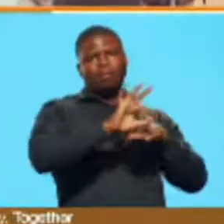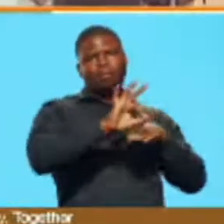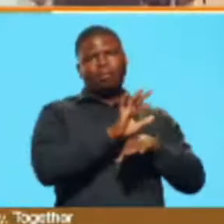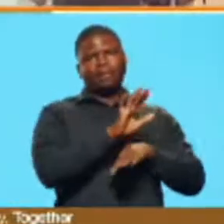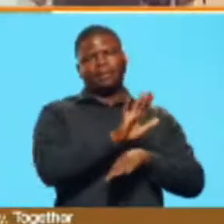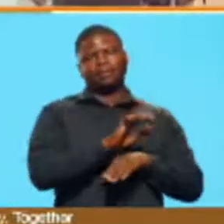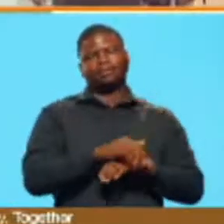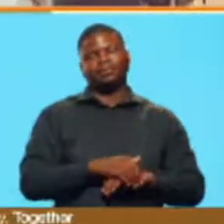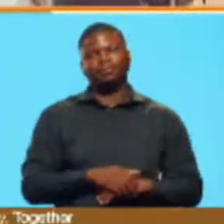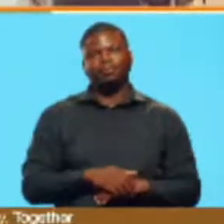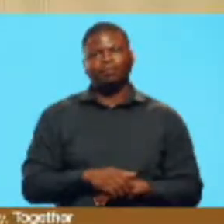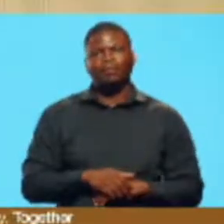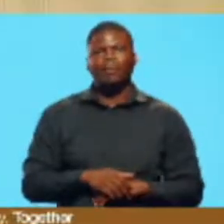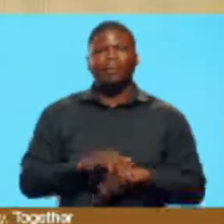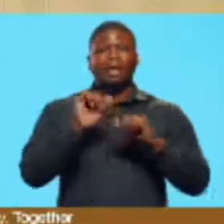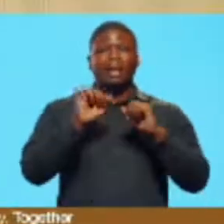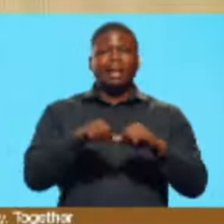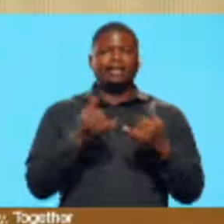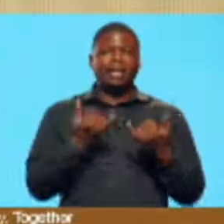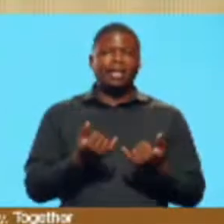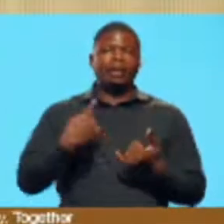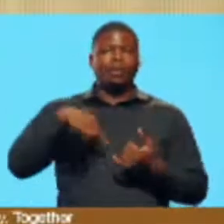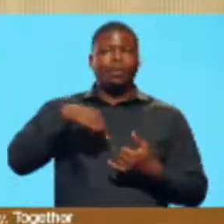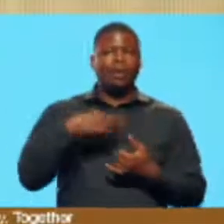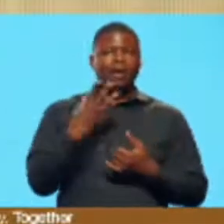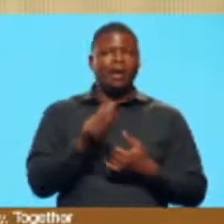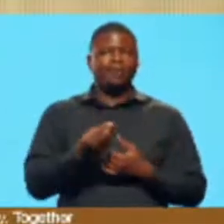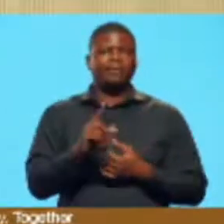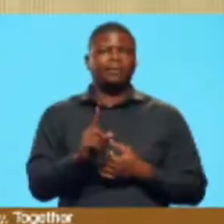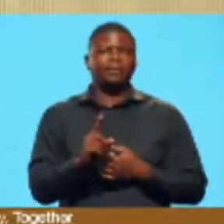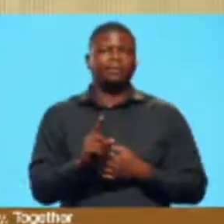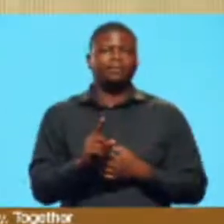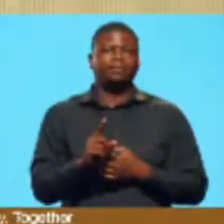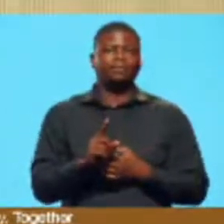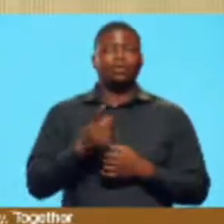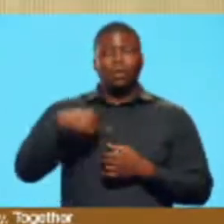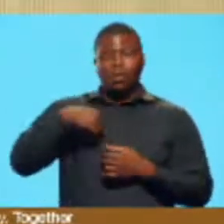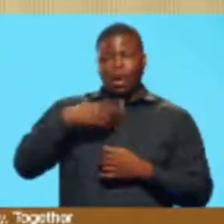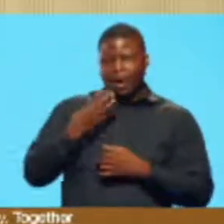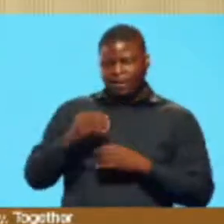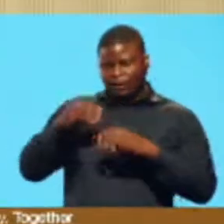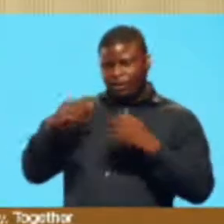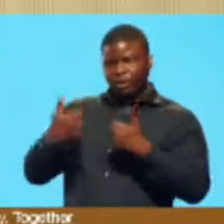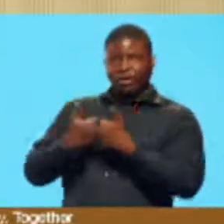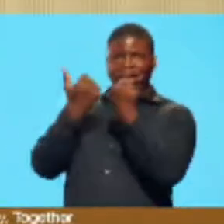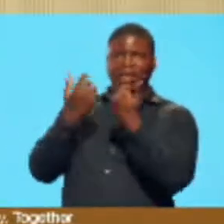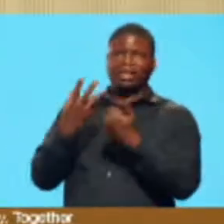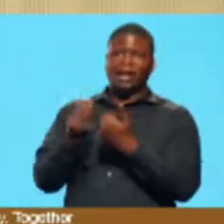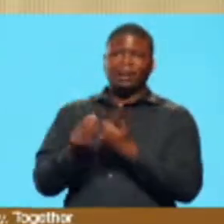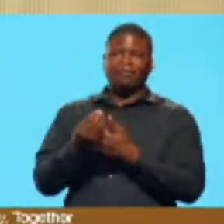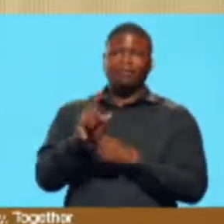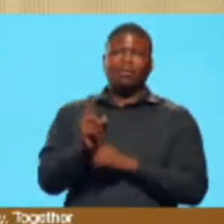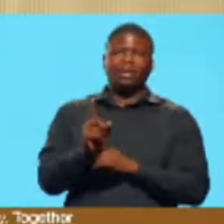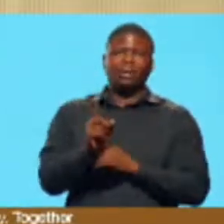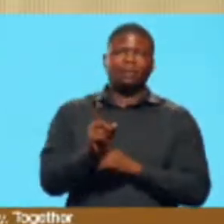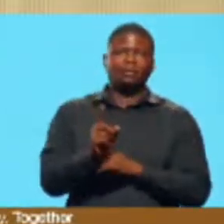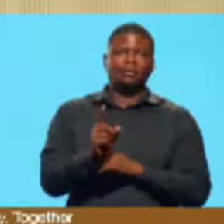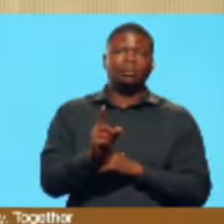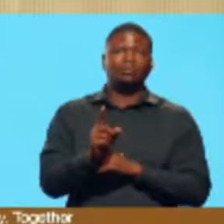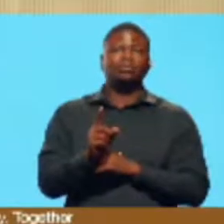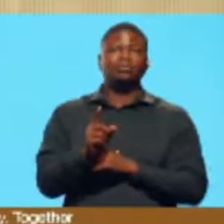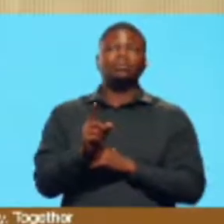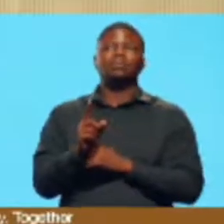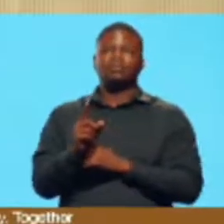planning. Currently, we are facing a challenge of the decline of